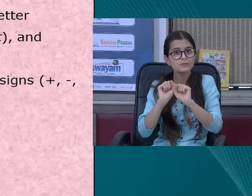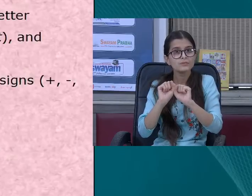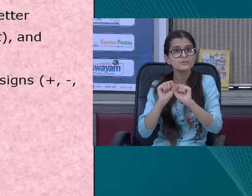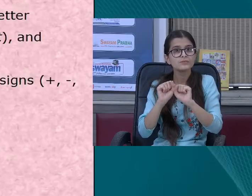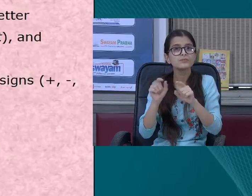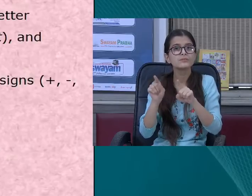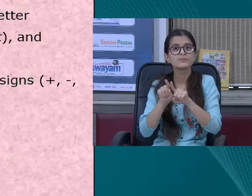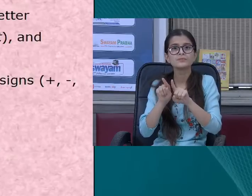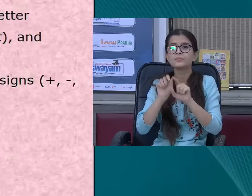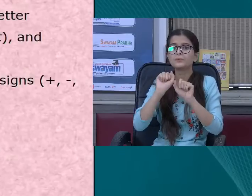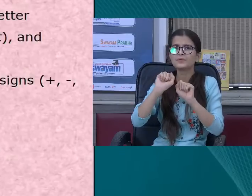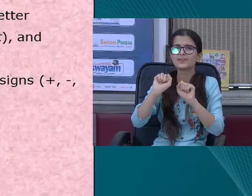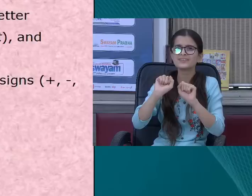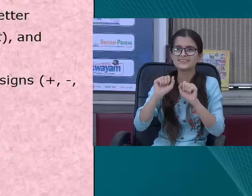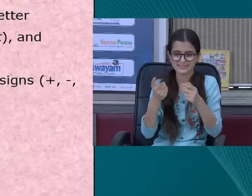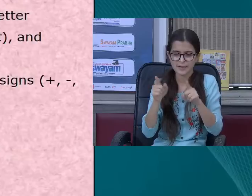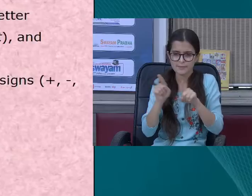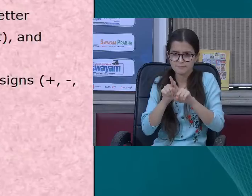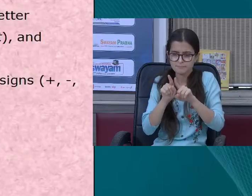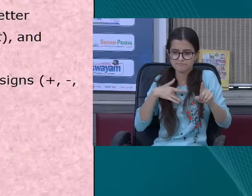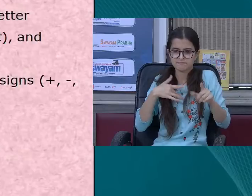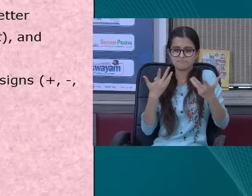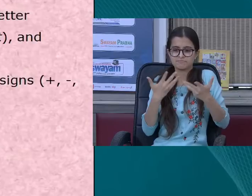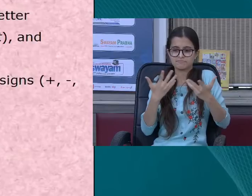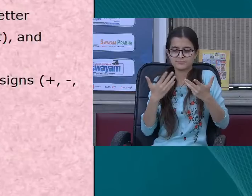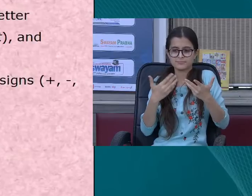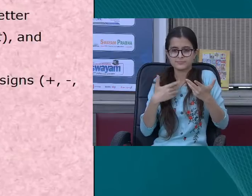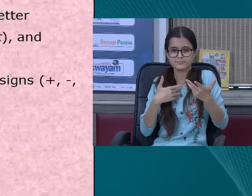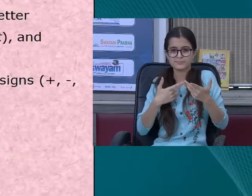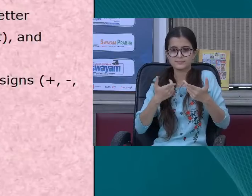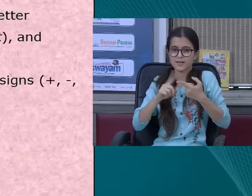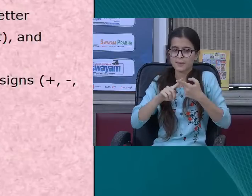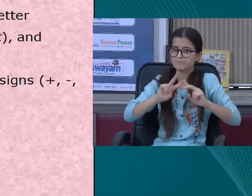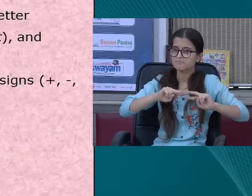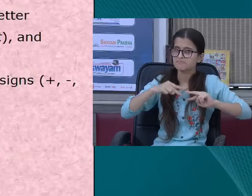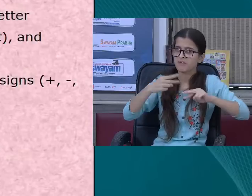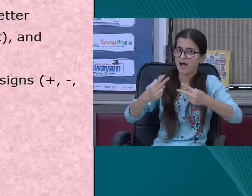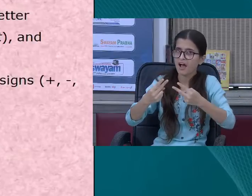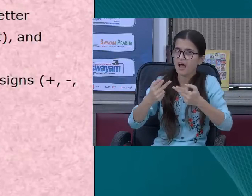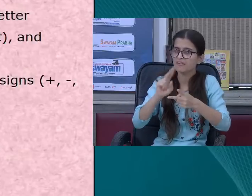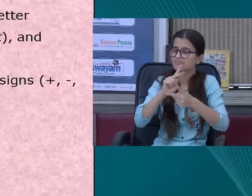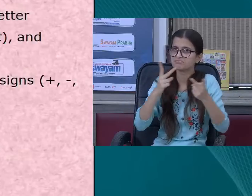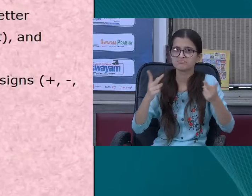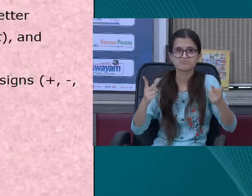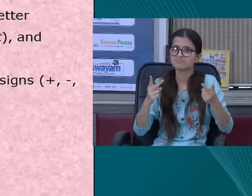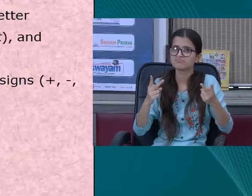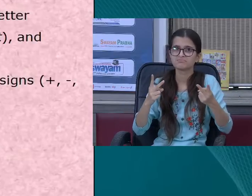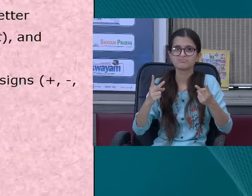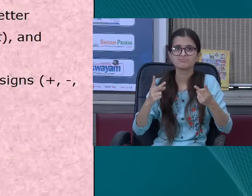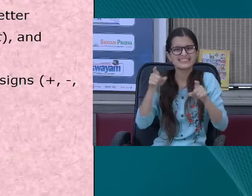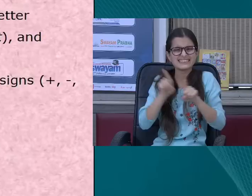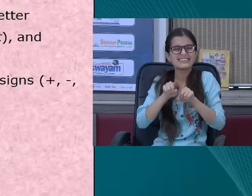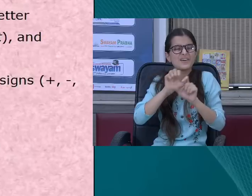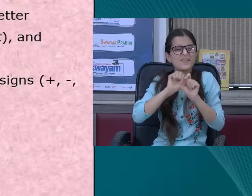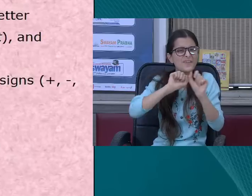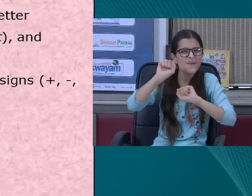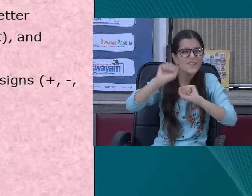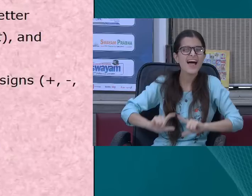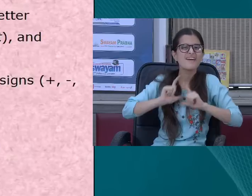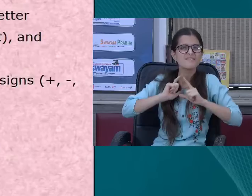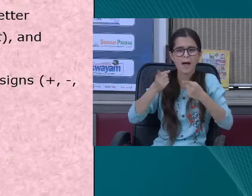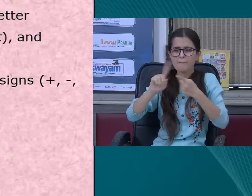they tell home. So like that, even when it comes to mathematics, they have some simple difficulty. They have difficulty.